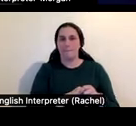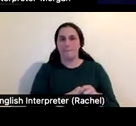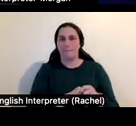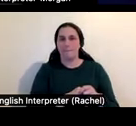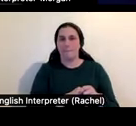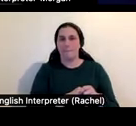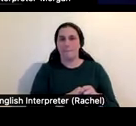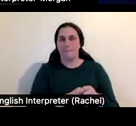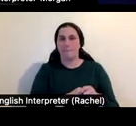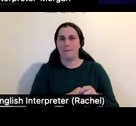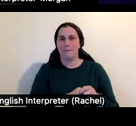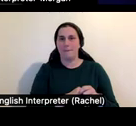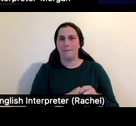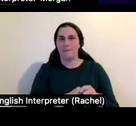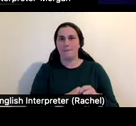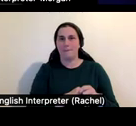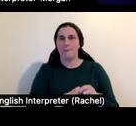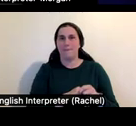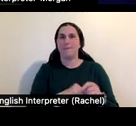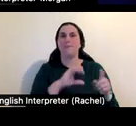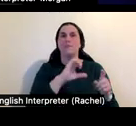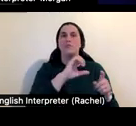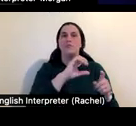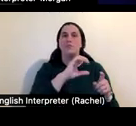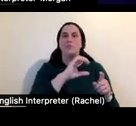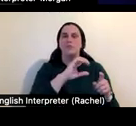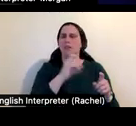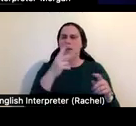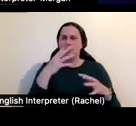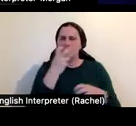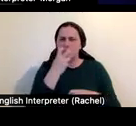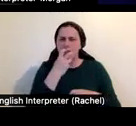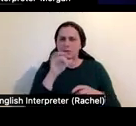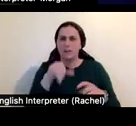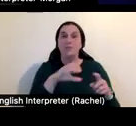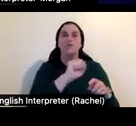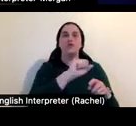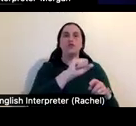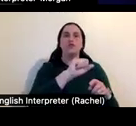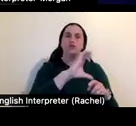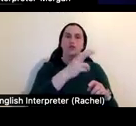So I can say schlafen. Yeah. How do you say now? How do Yes.